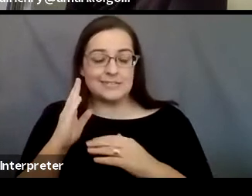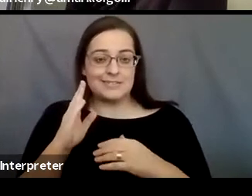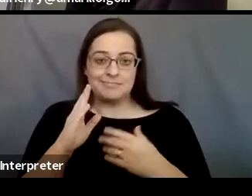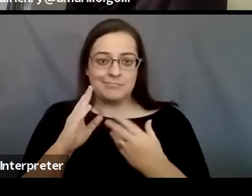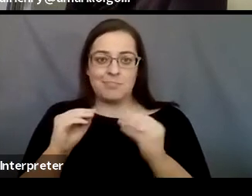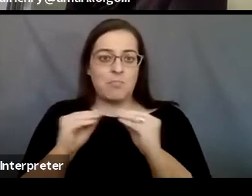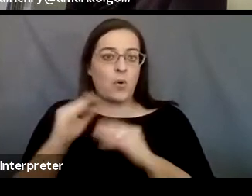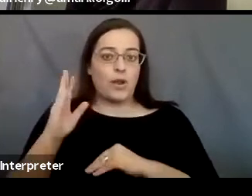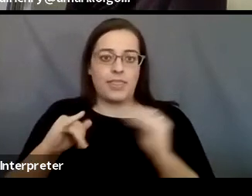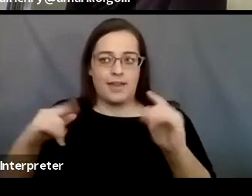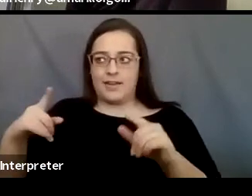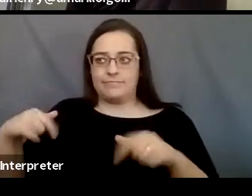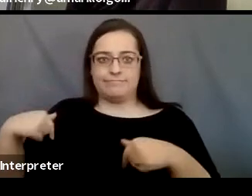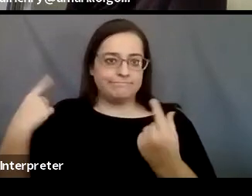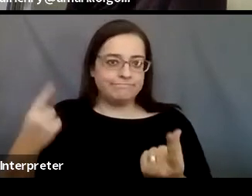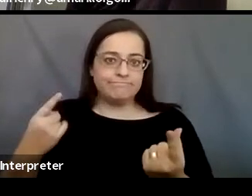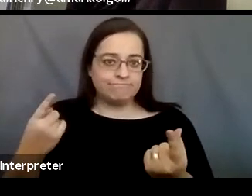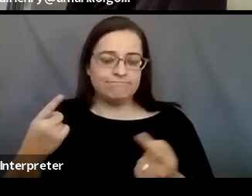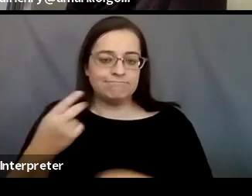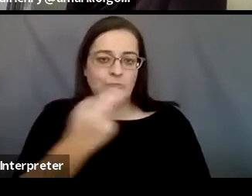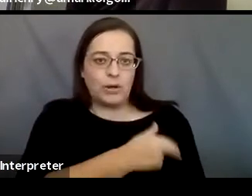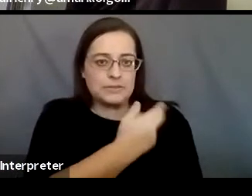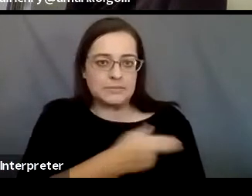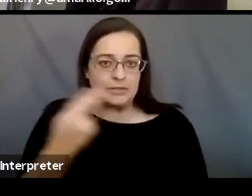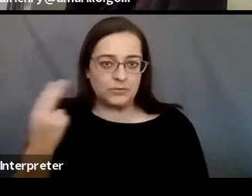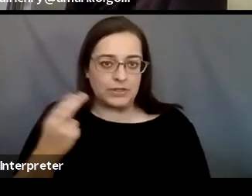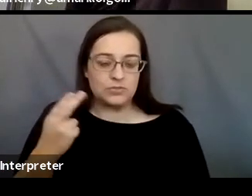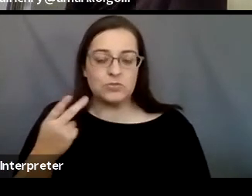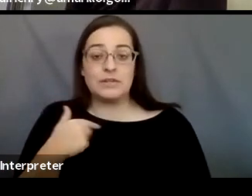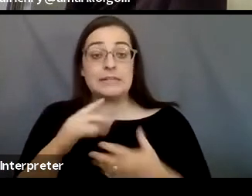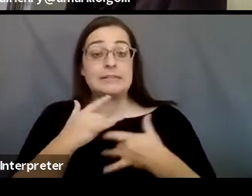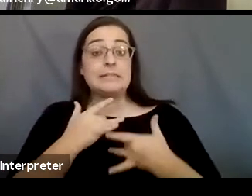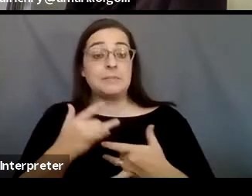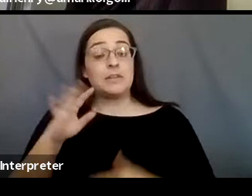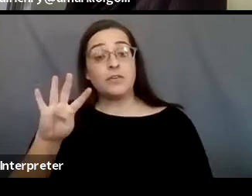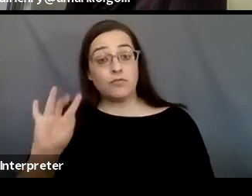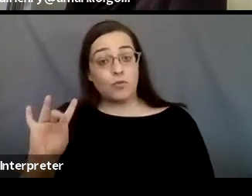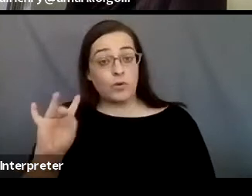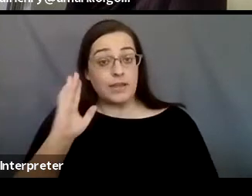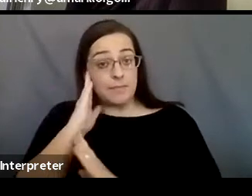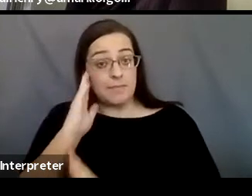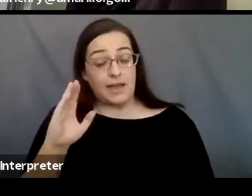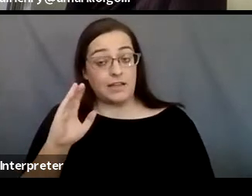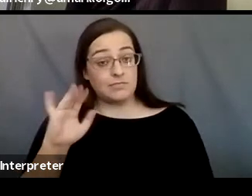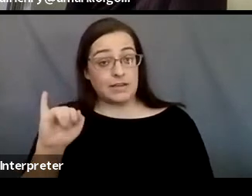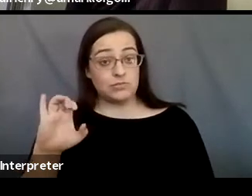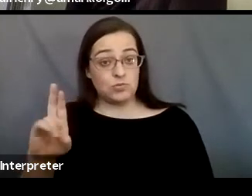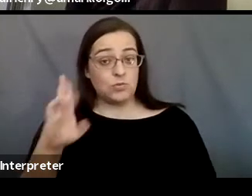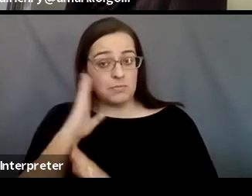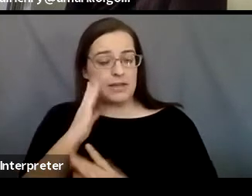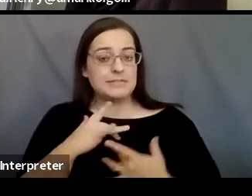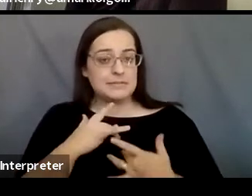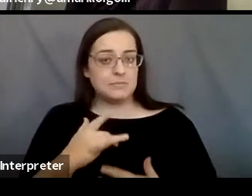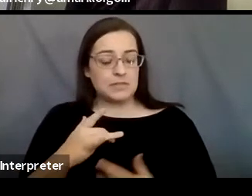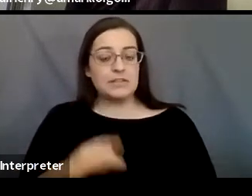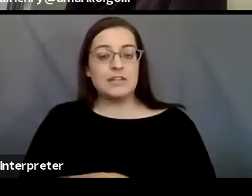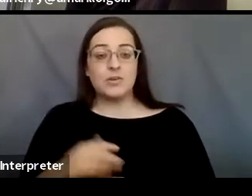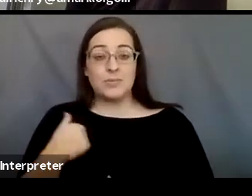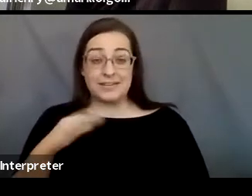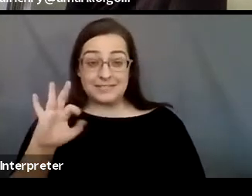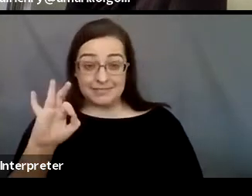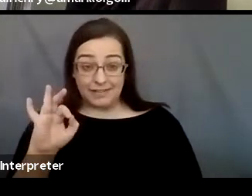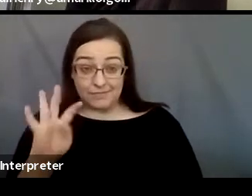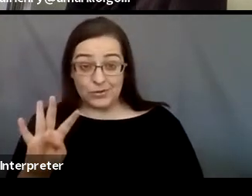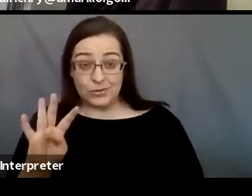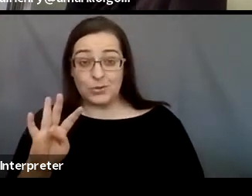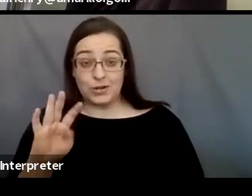historical capabilities are. Typically, we run a 48-bed intensive care unit. And the fact that we have 94